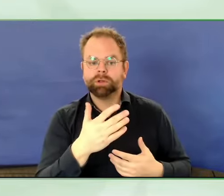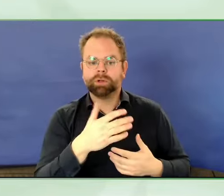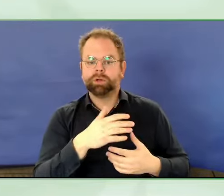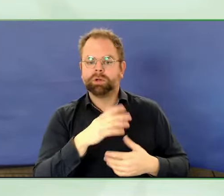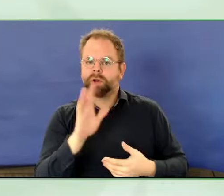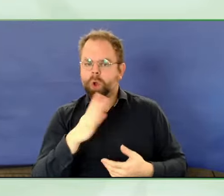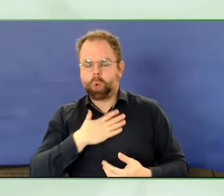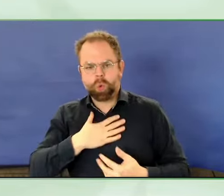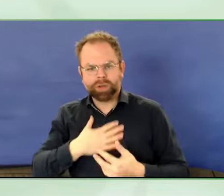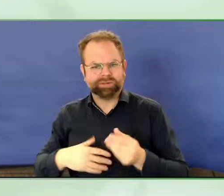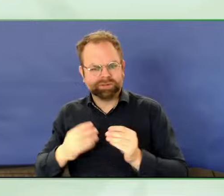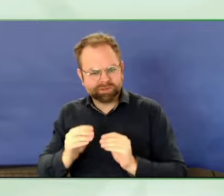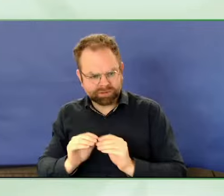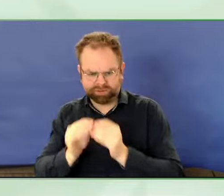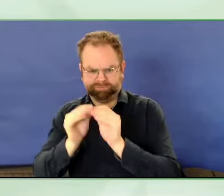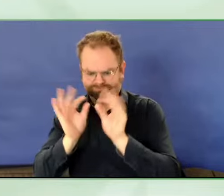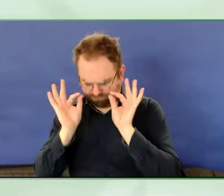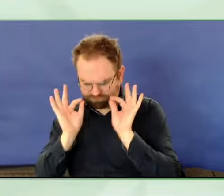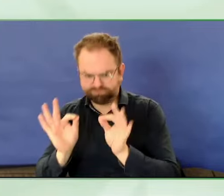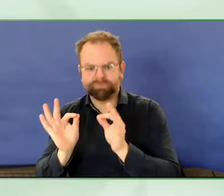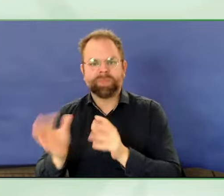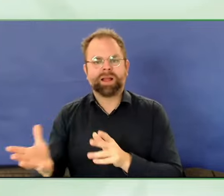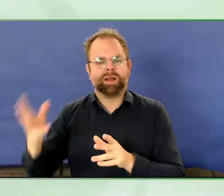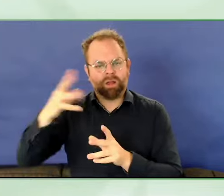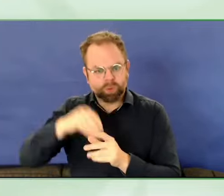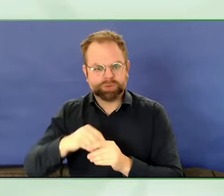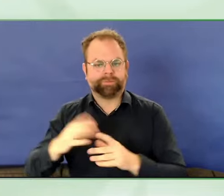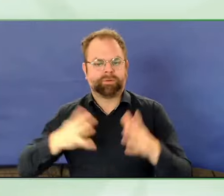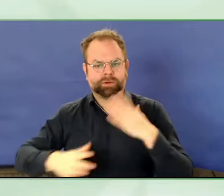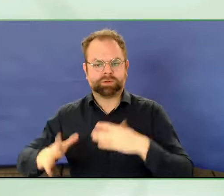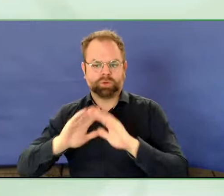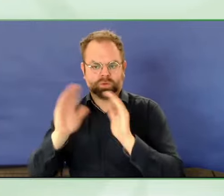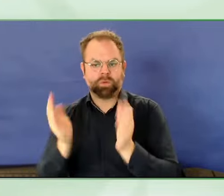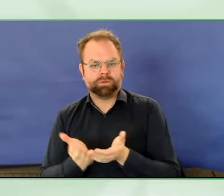an important topic, a sustainable and inclusive